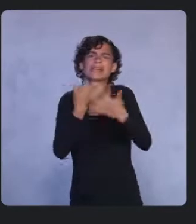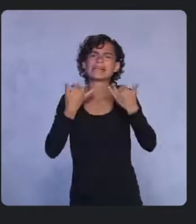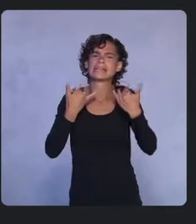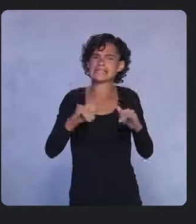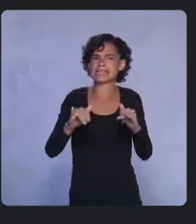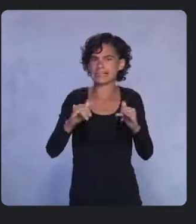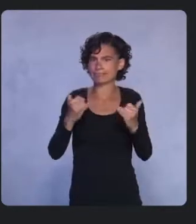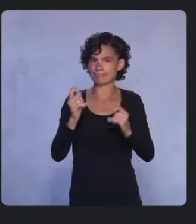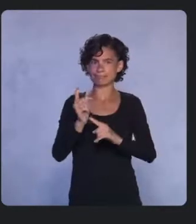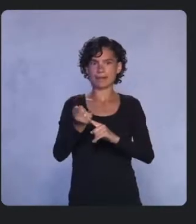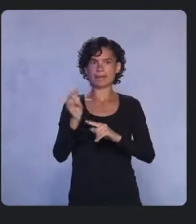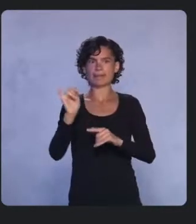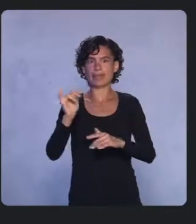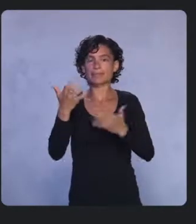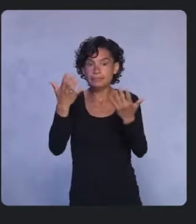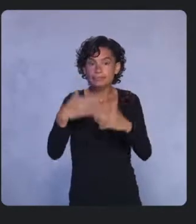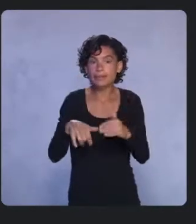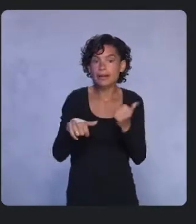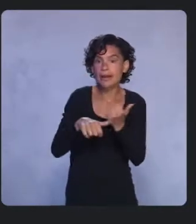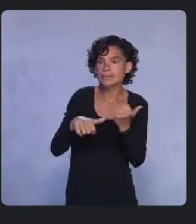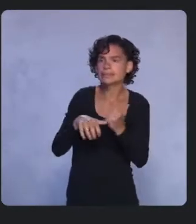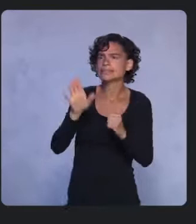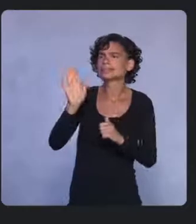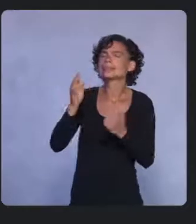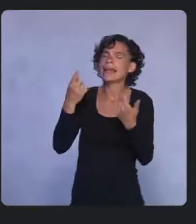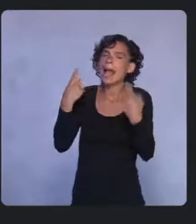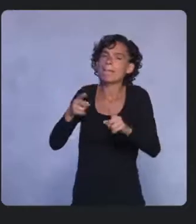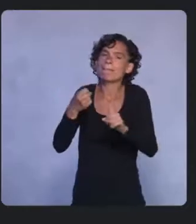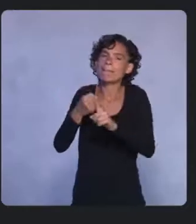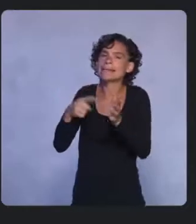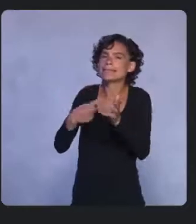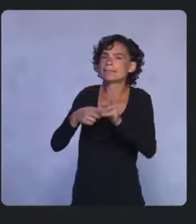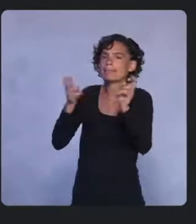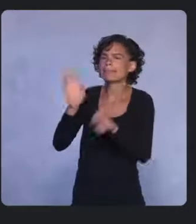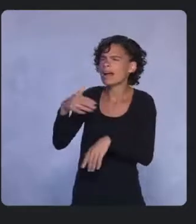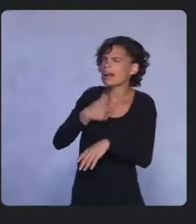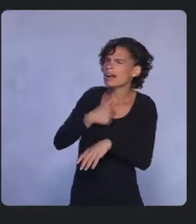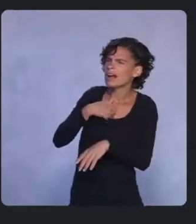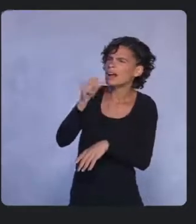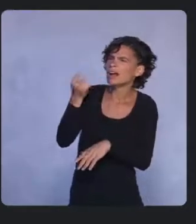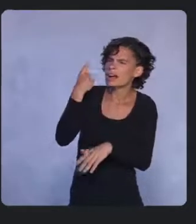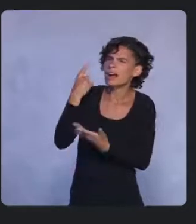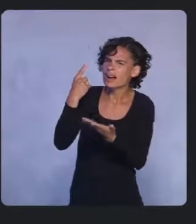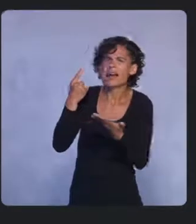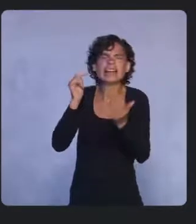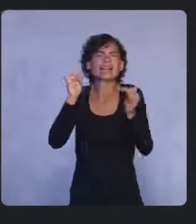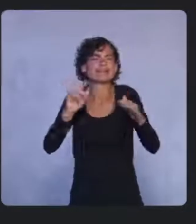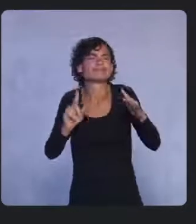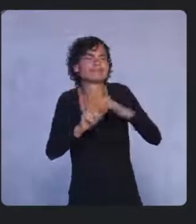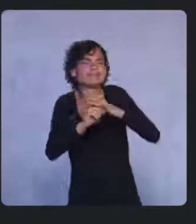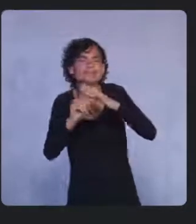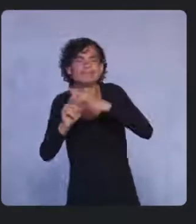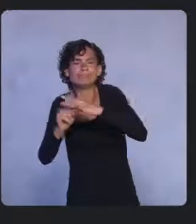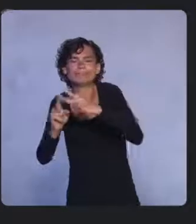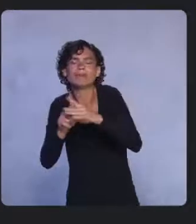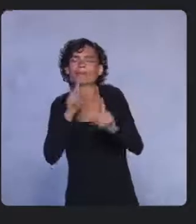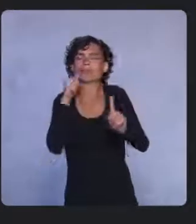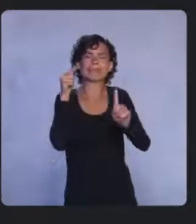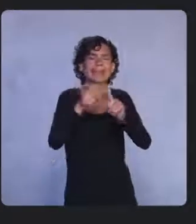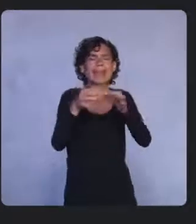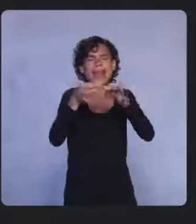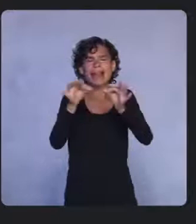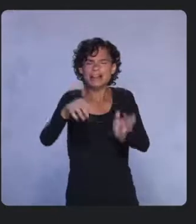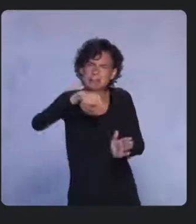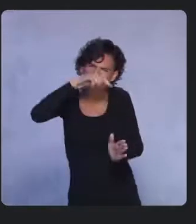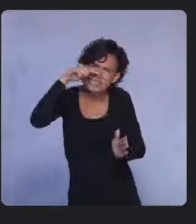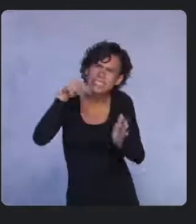this. Sorry, I don't understand. This is because language is endlessly complex. We use it to